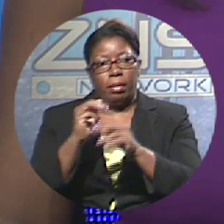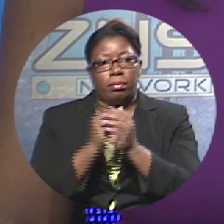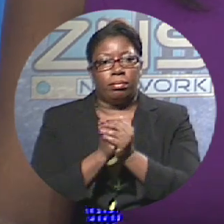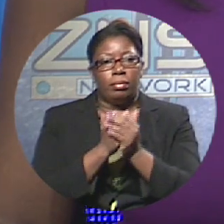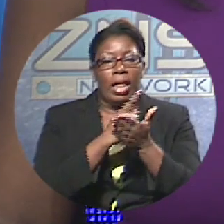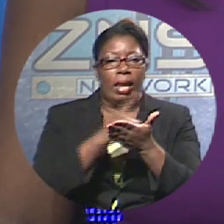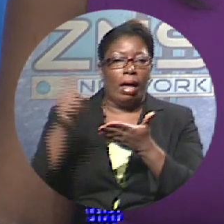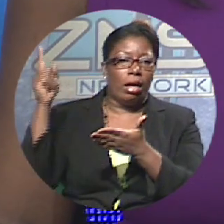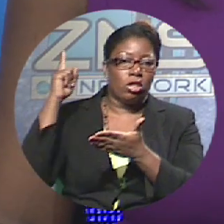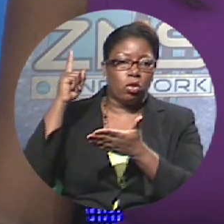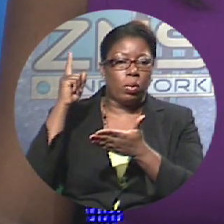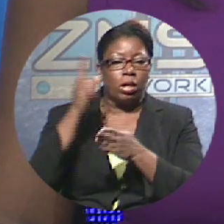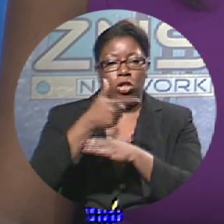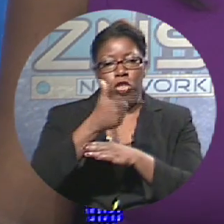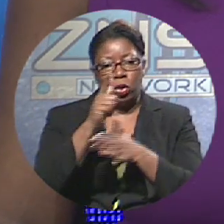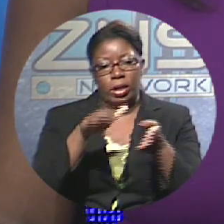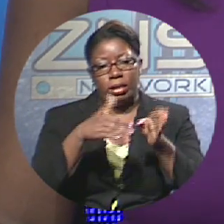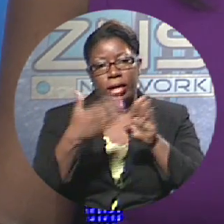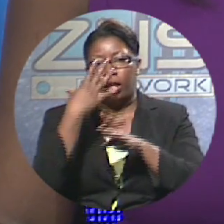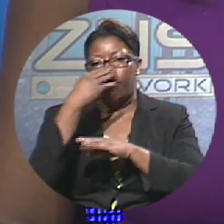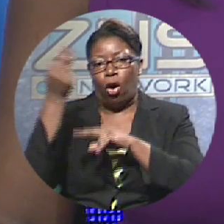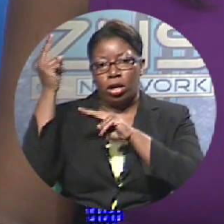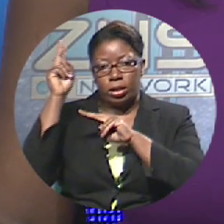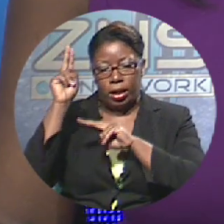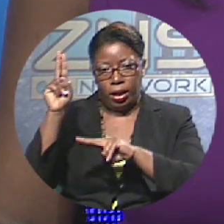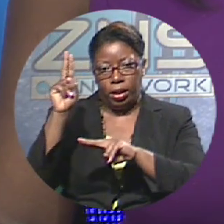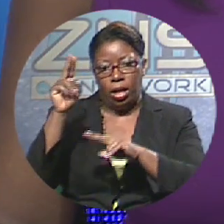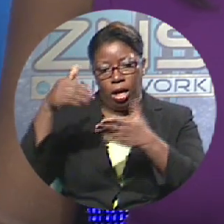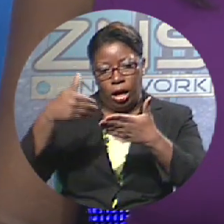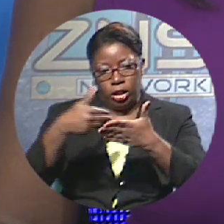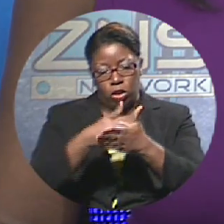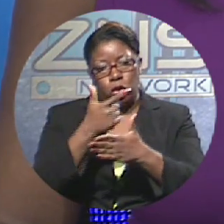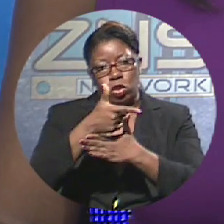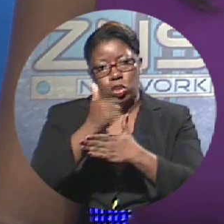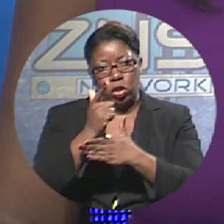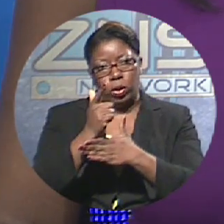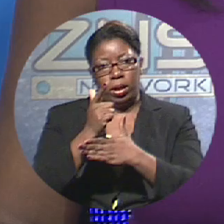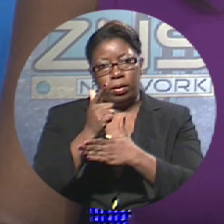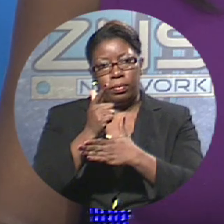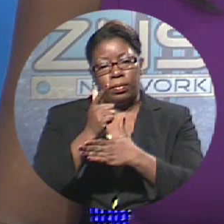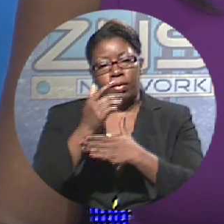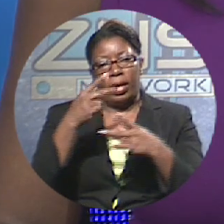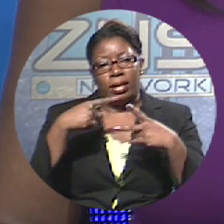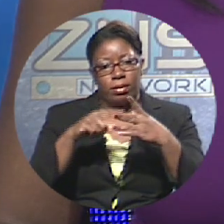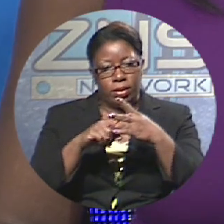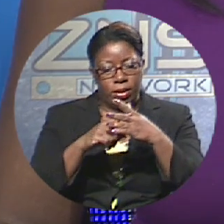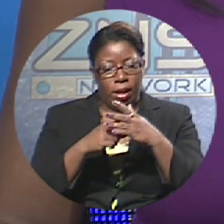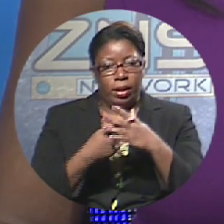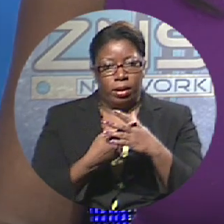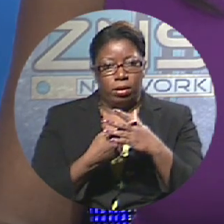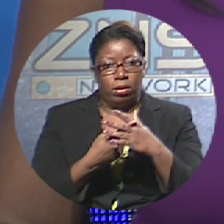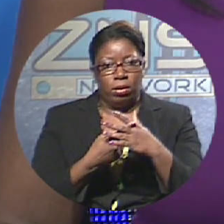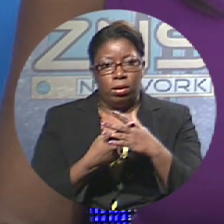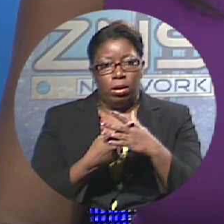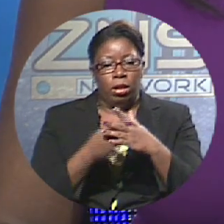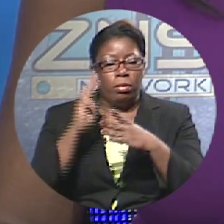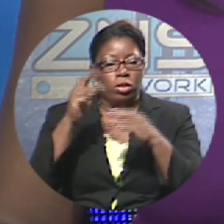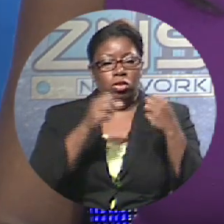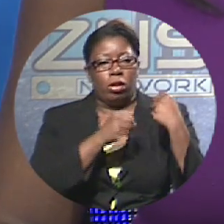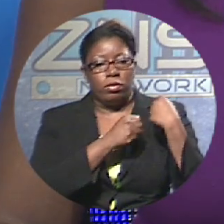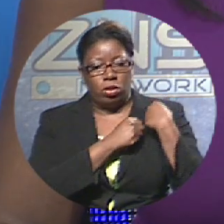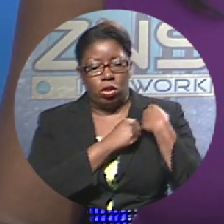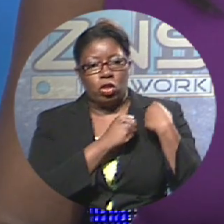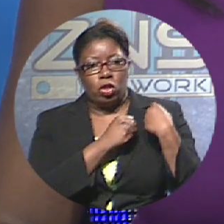Last week's shooting deaths in Fox Hill and the recent shootings to start the year have prompted the Ministry of National Security's Operation